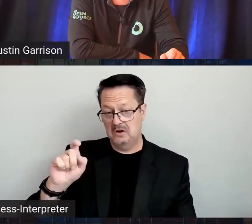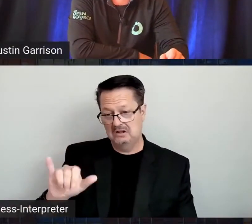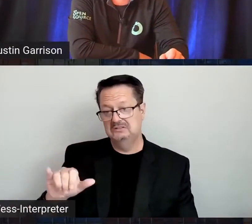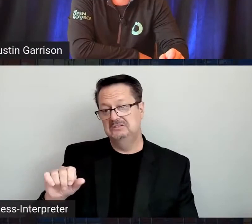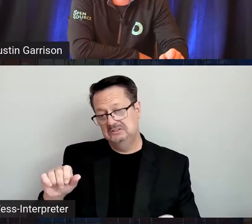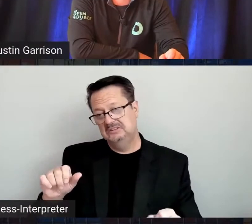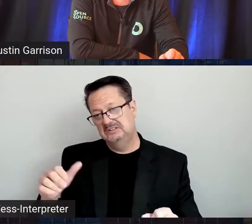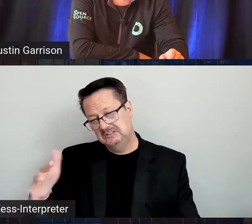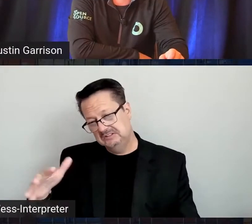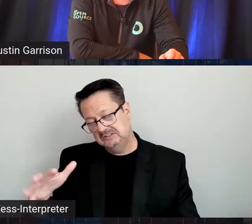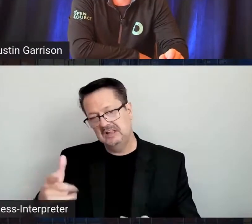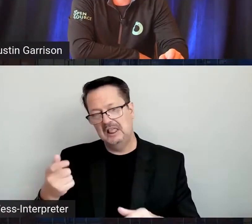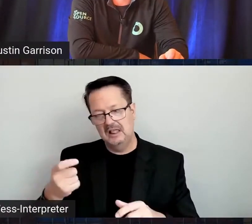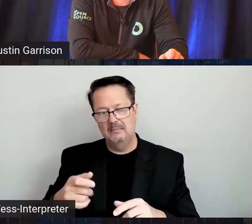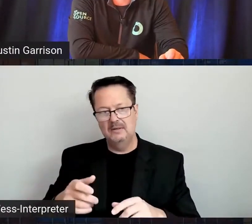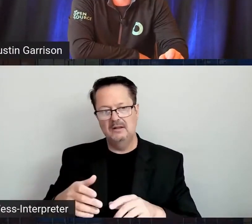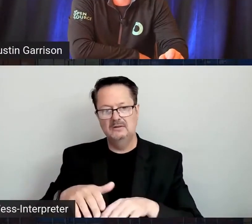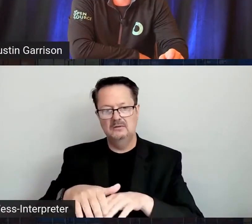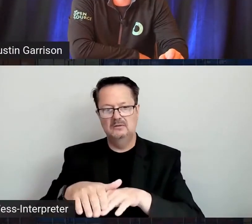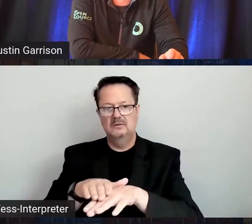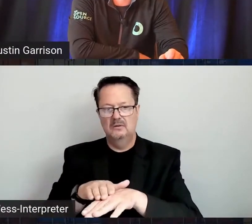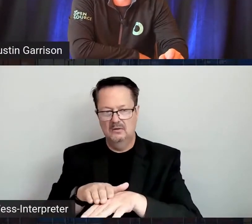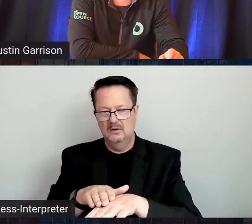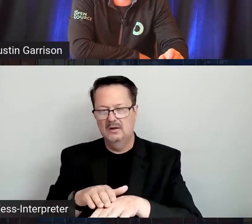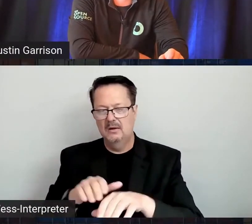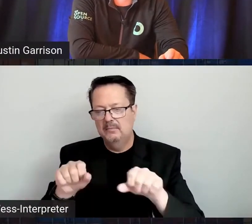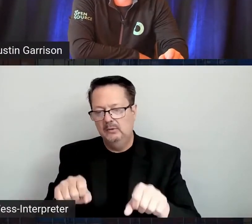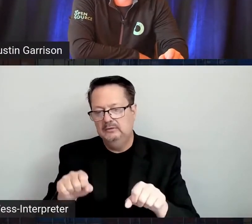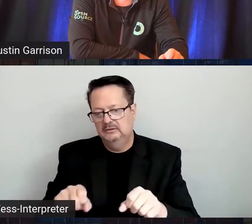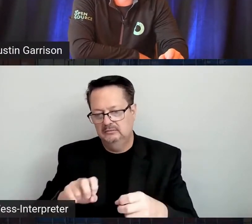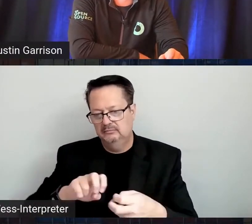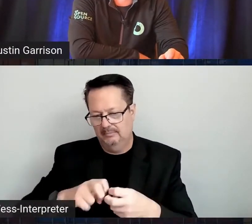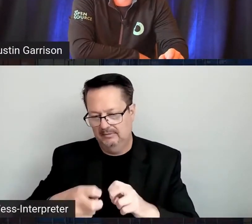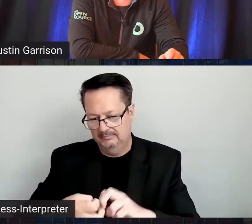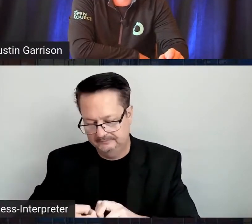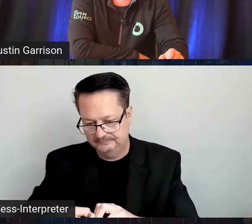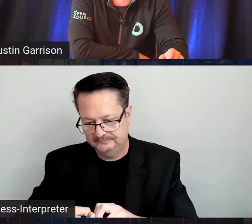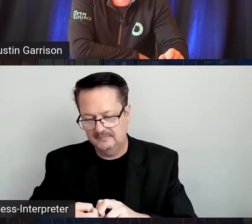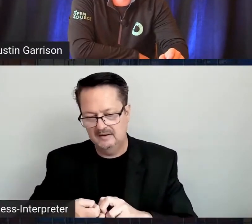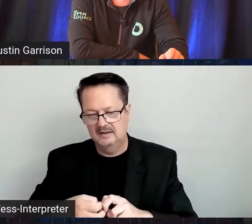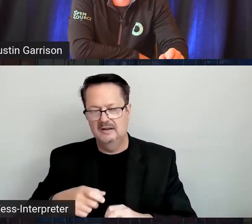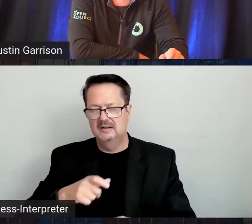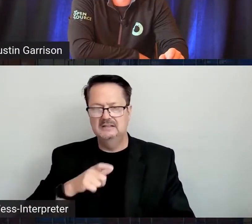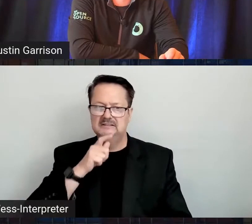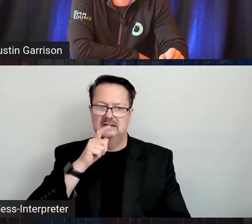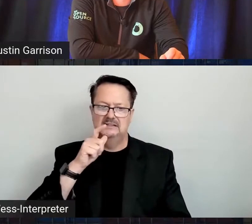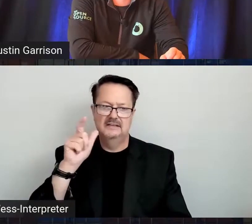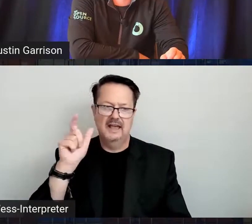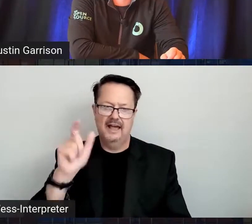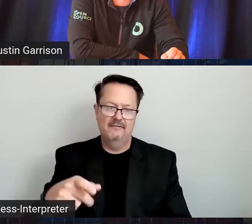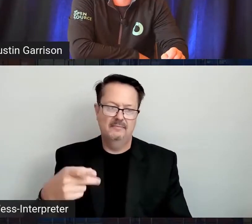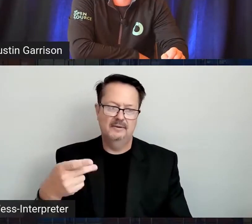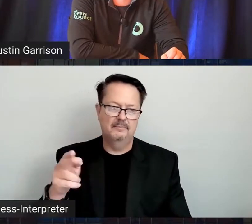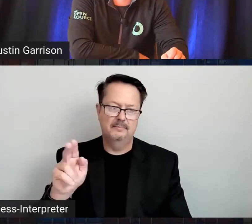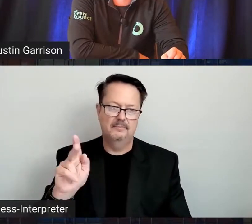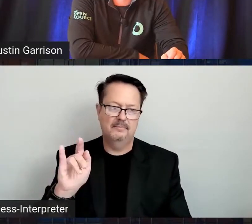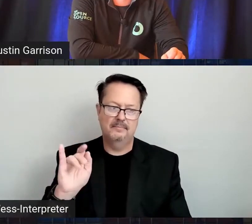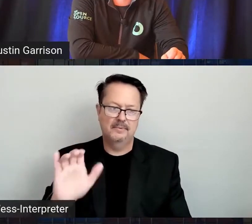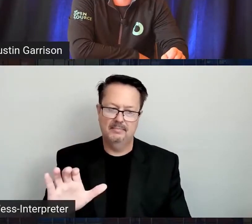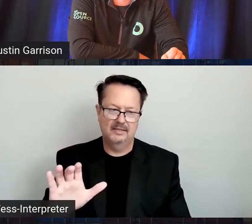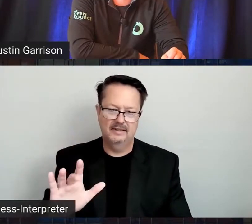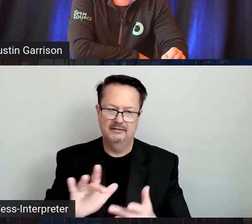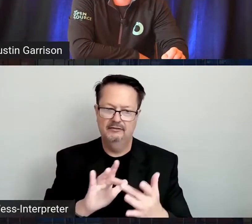some latency, which could be potentially a problem, as Lichun said. But again, this doesn't have to be a public internet connection. So for example, if you have